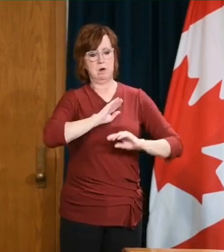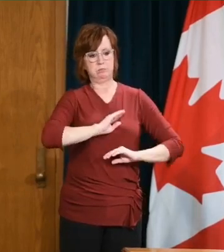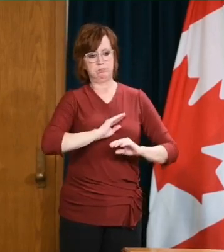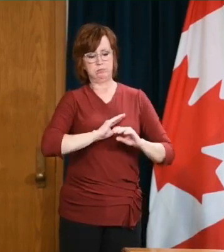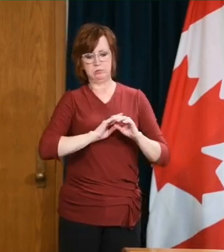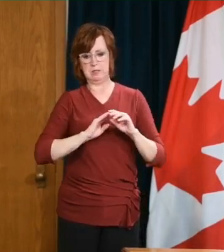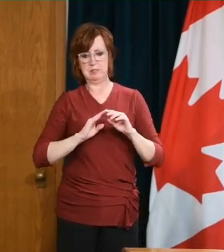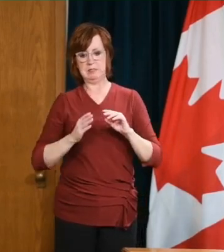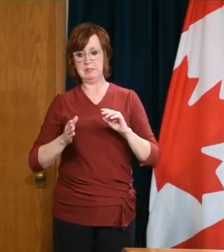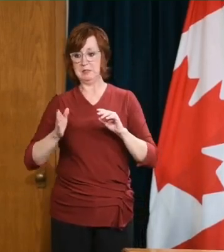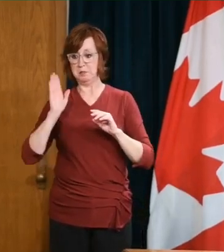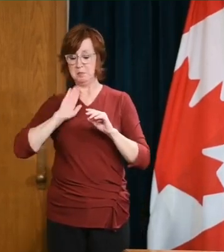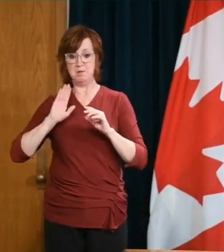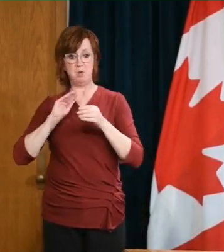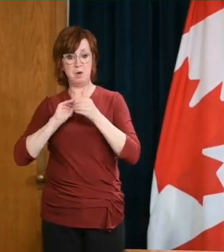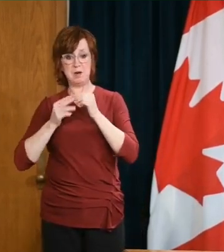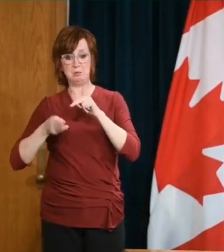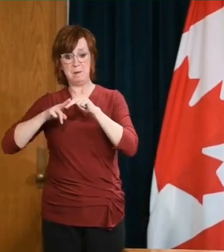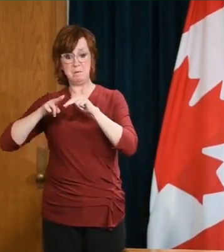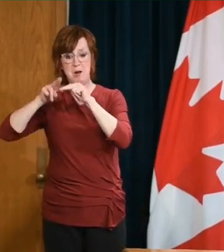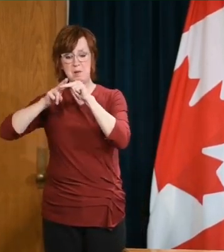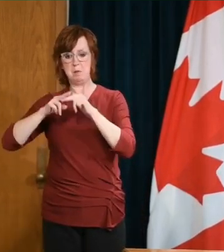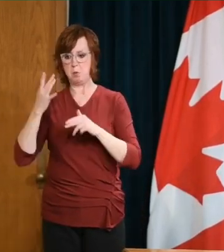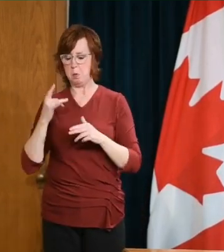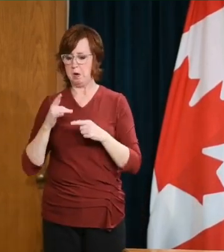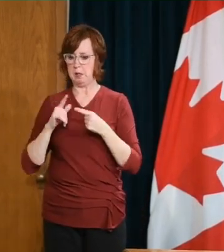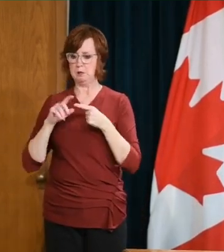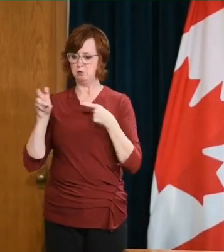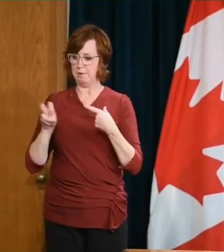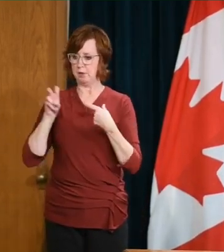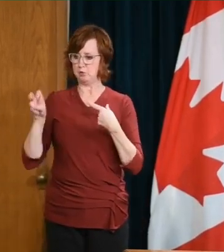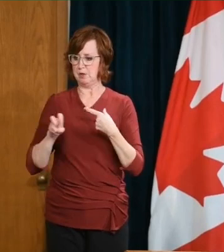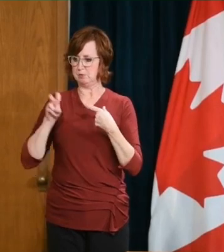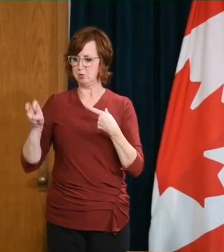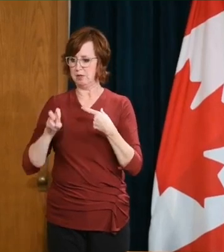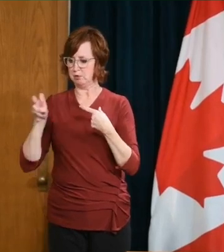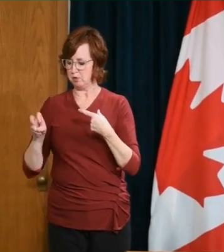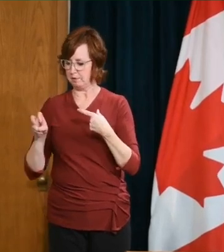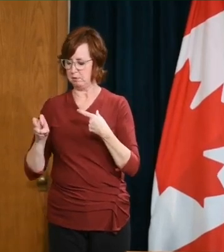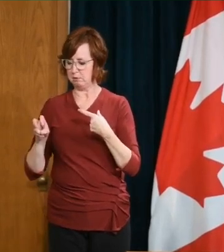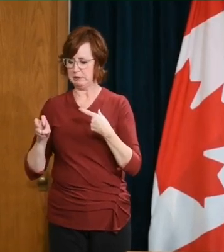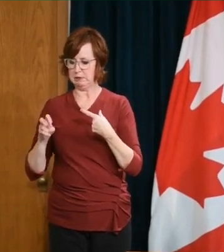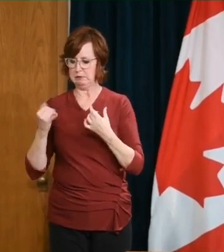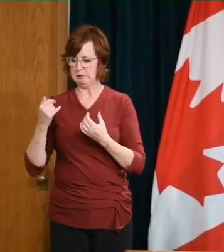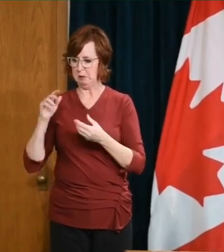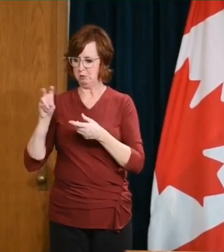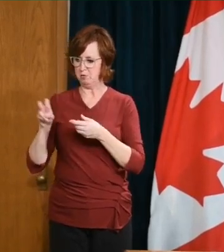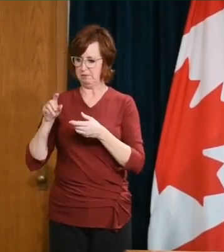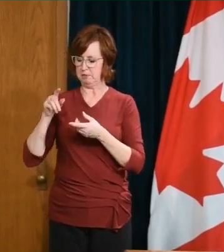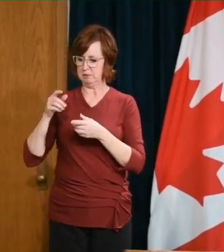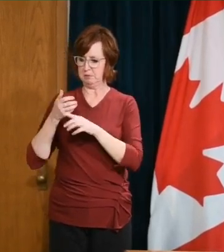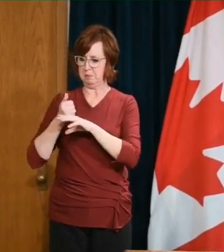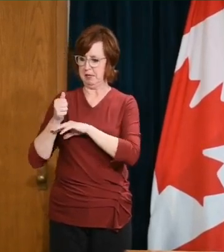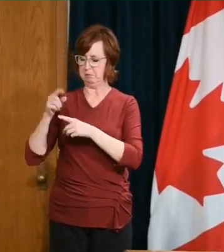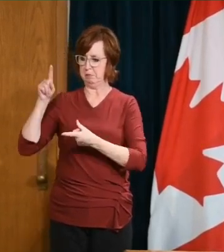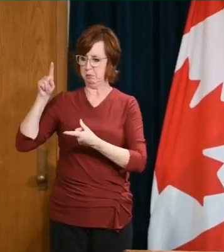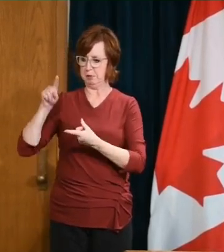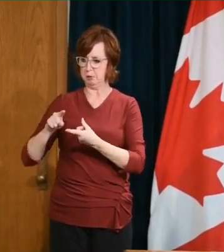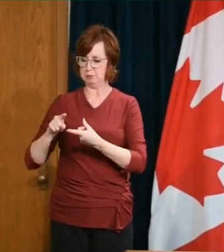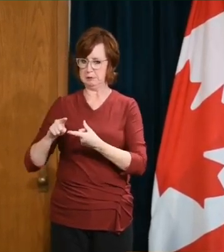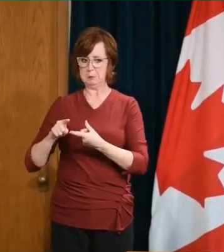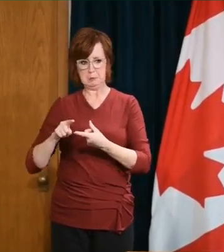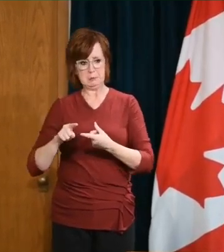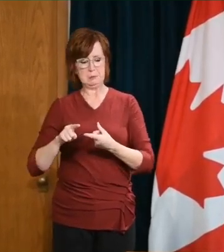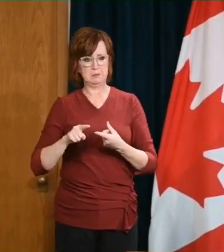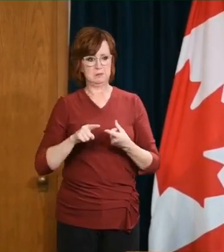So initially, that was the only source of exposure, importation due to travel. Now that is less and less the case. Maybe 3 out of the